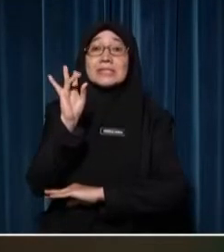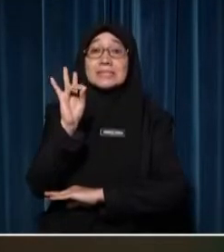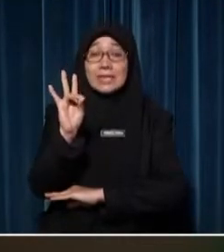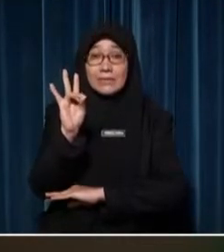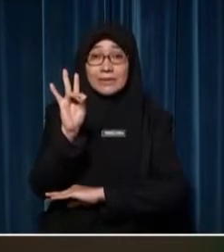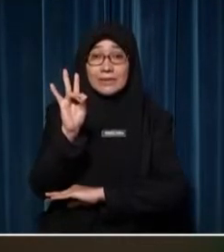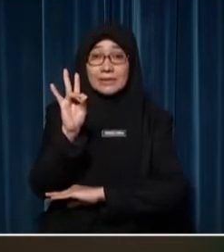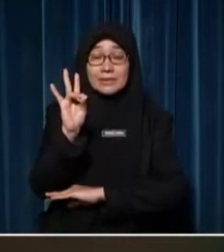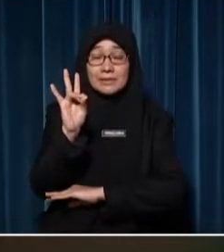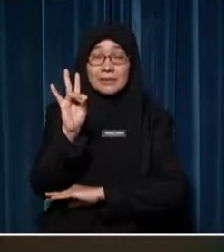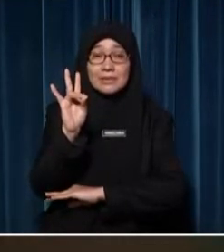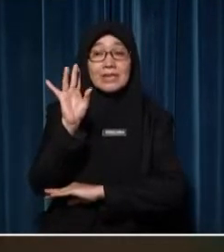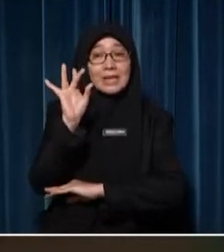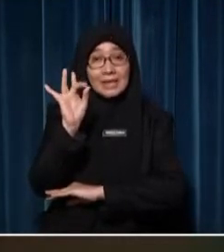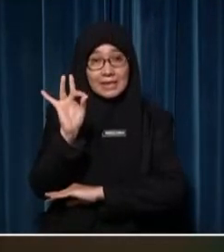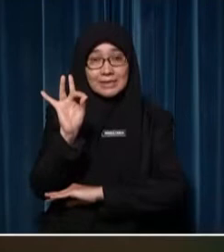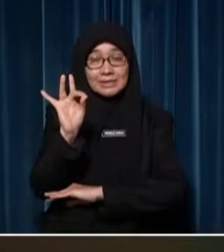7, 8,